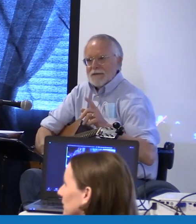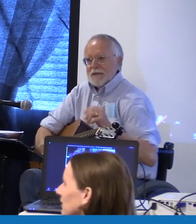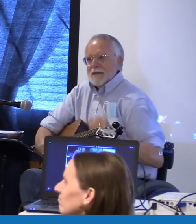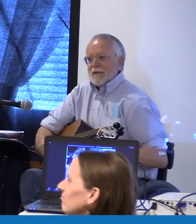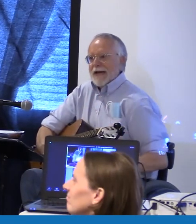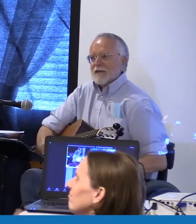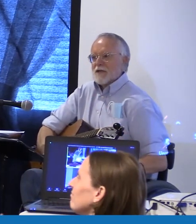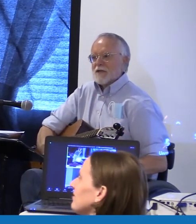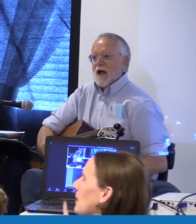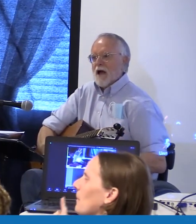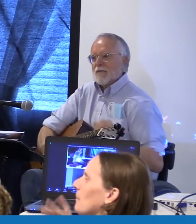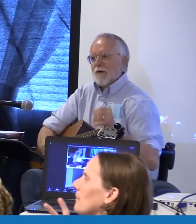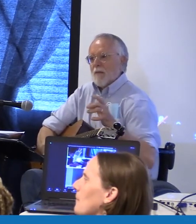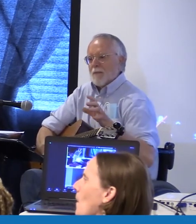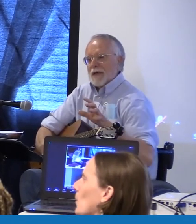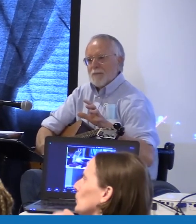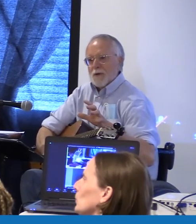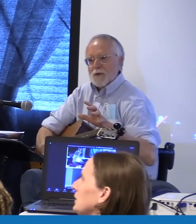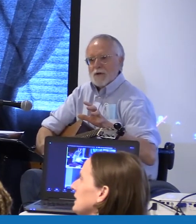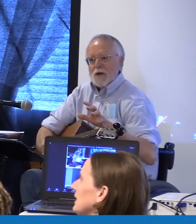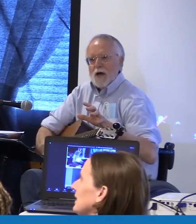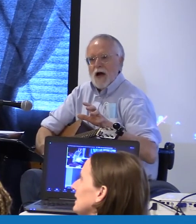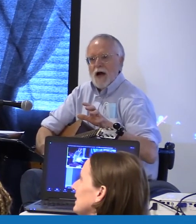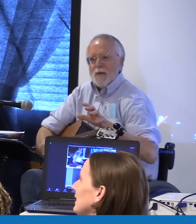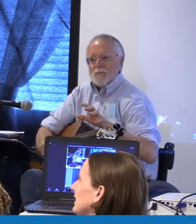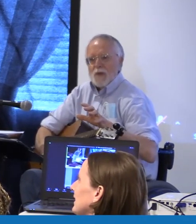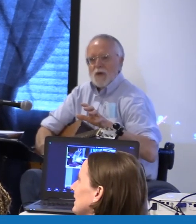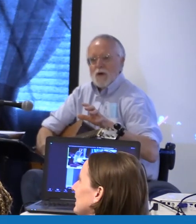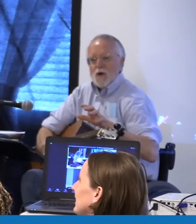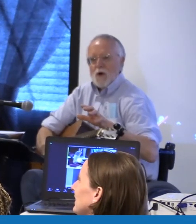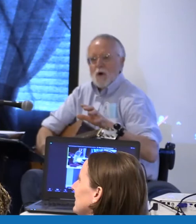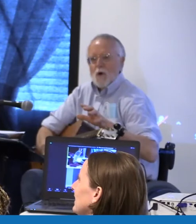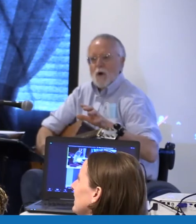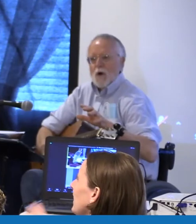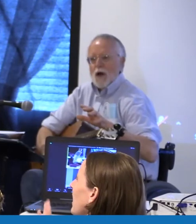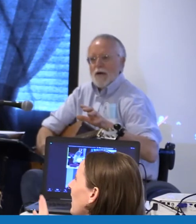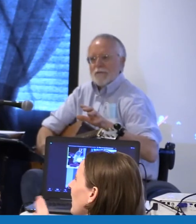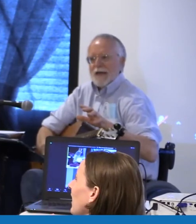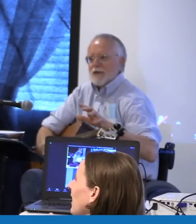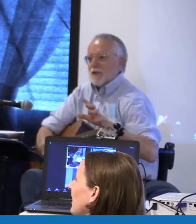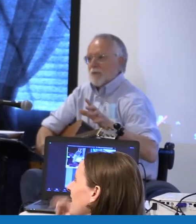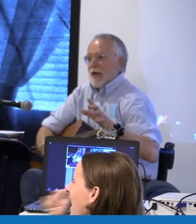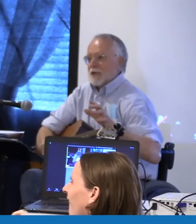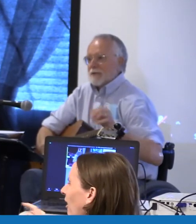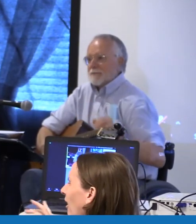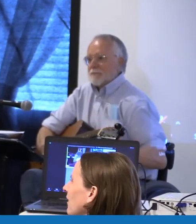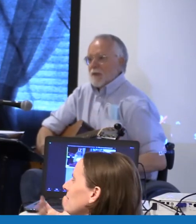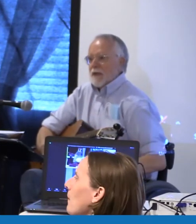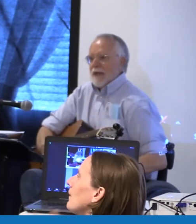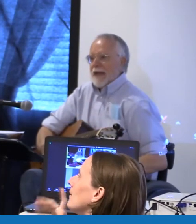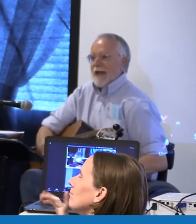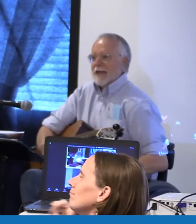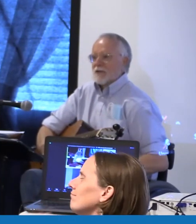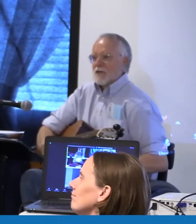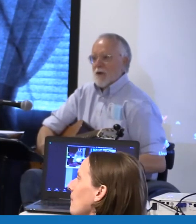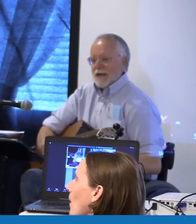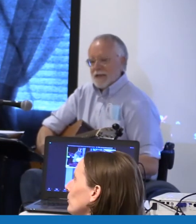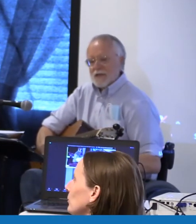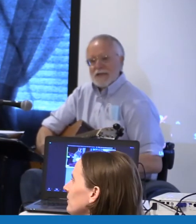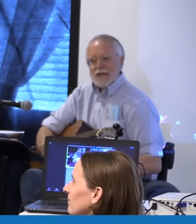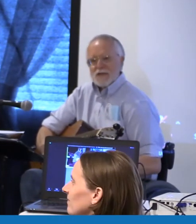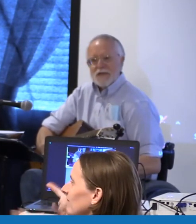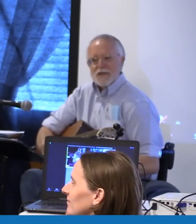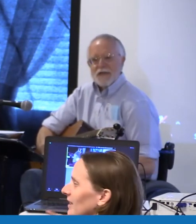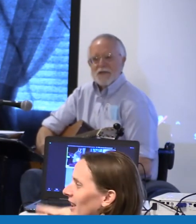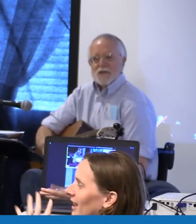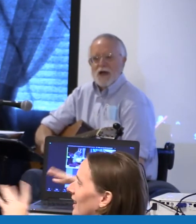except that it's a song from a people who face oppression. And so I guess